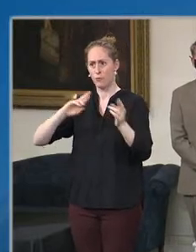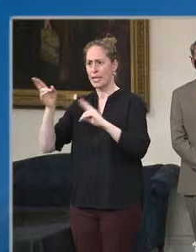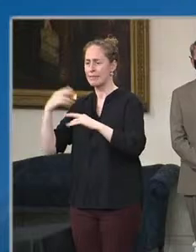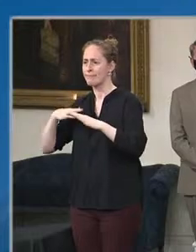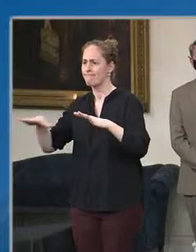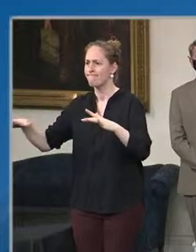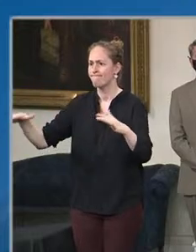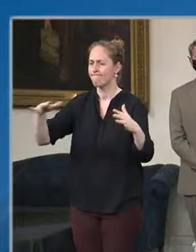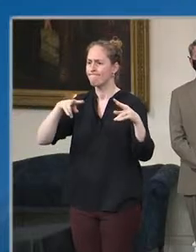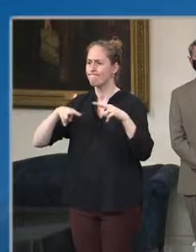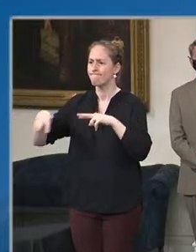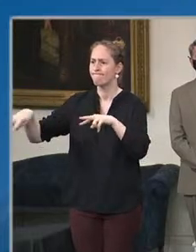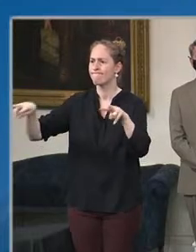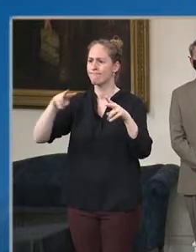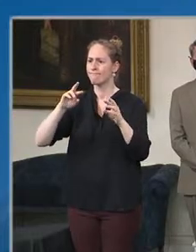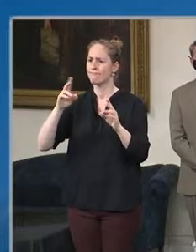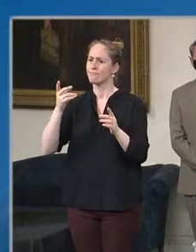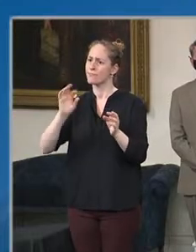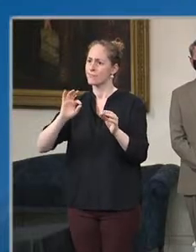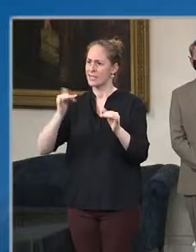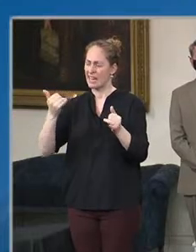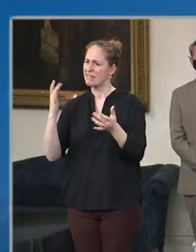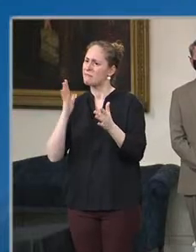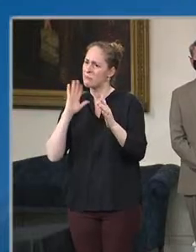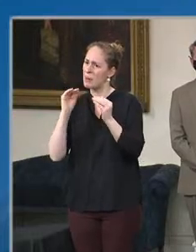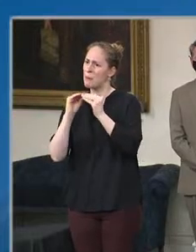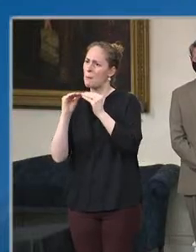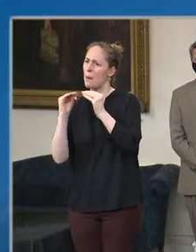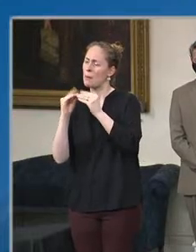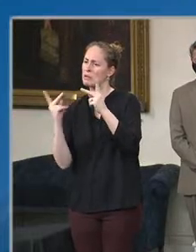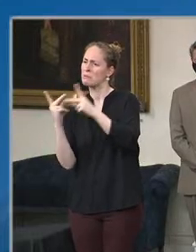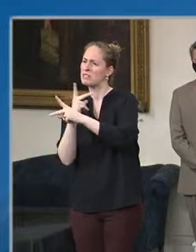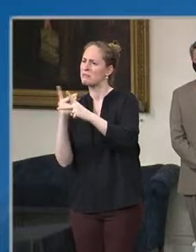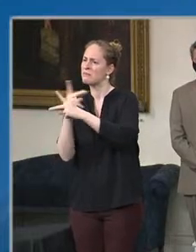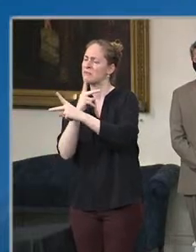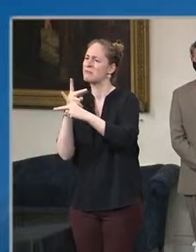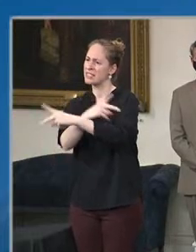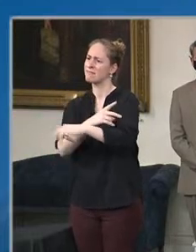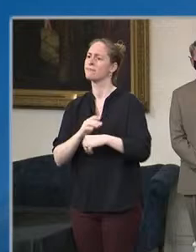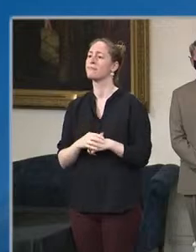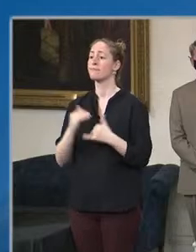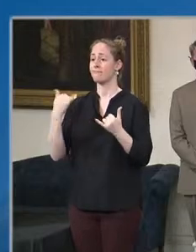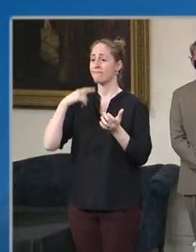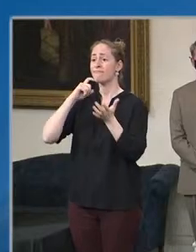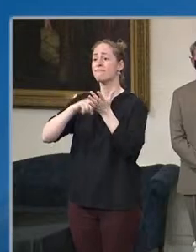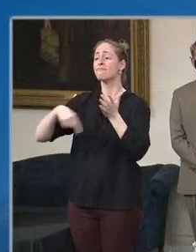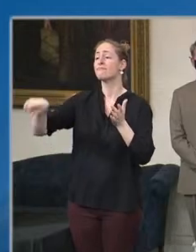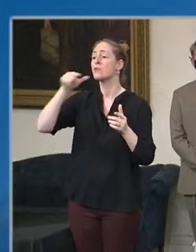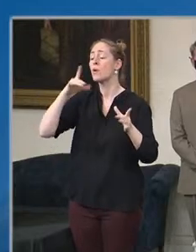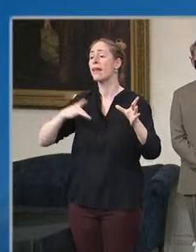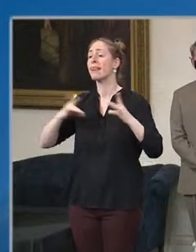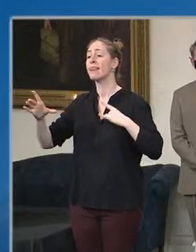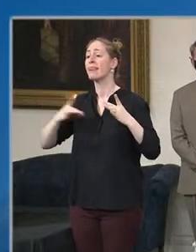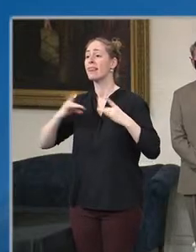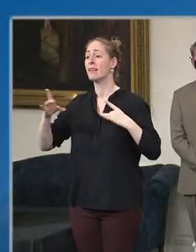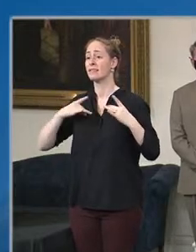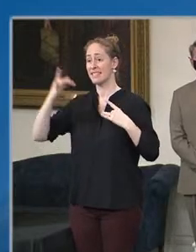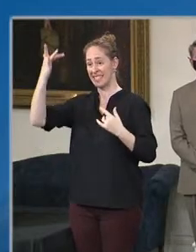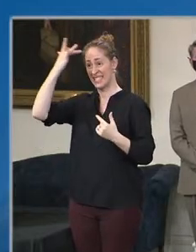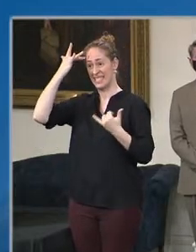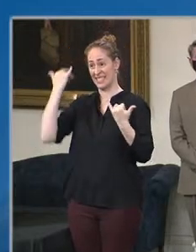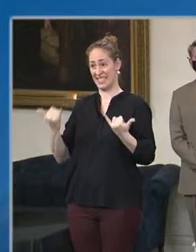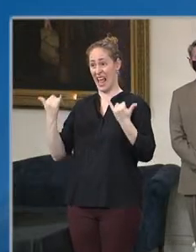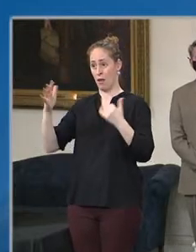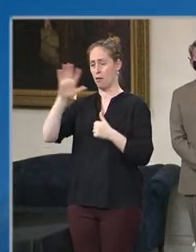We are intensely monitoring active cases at 183 of our nursing homes